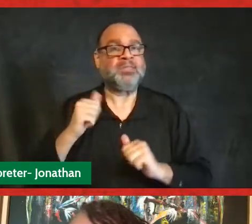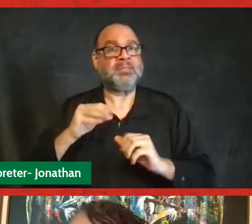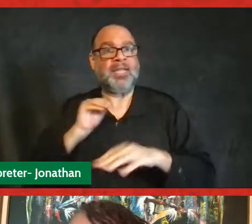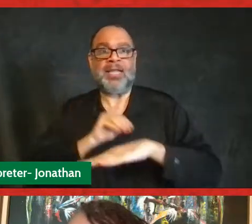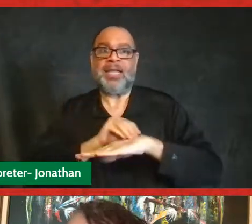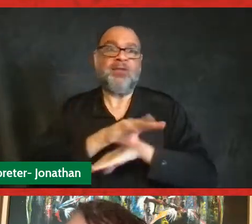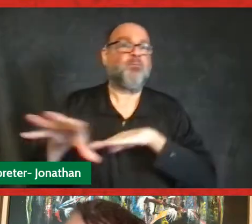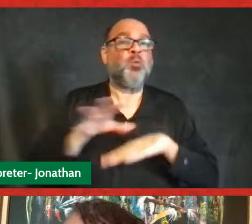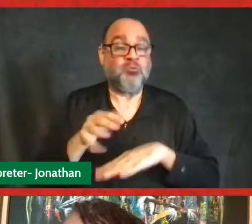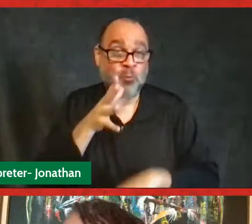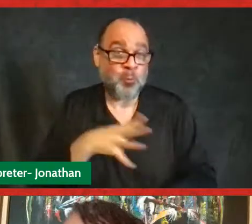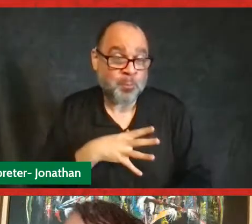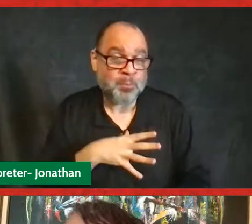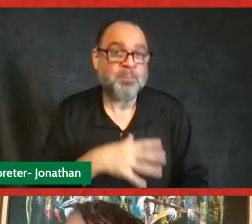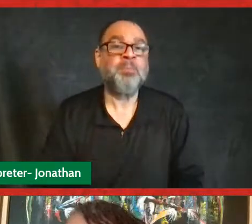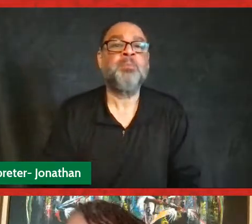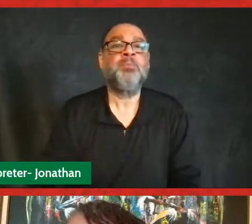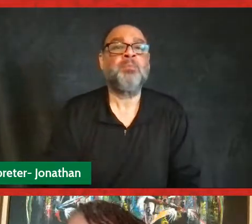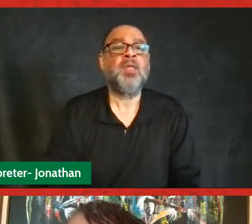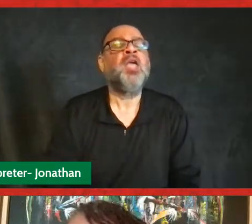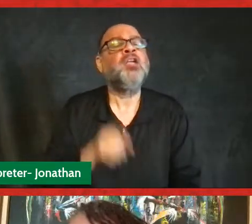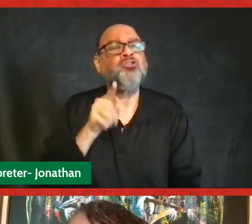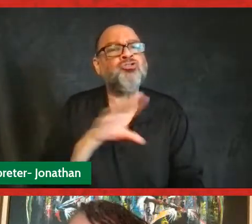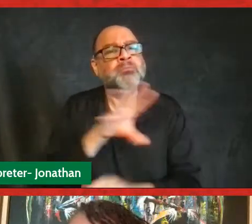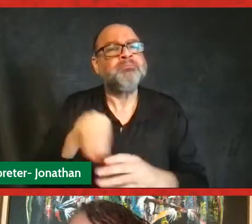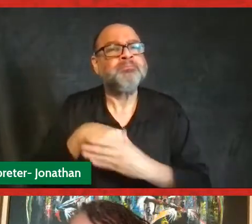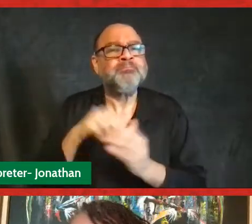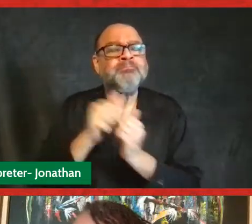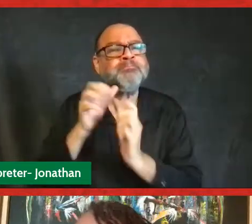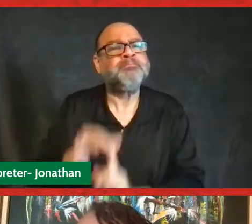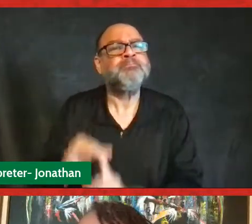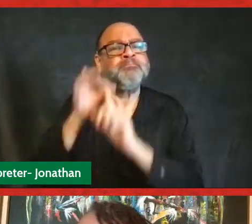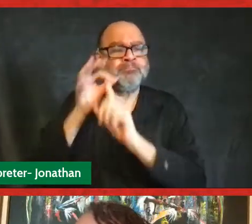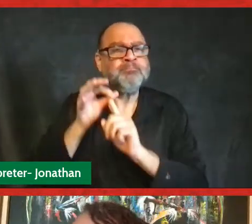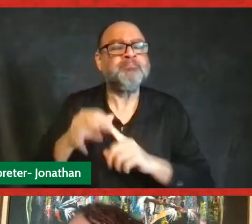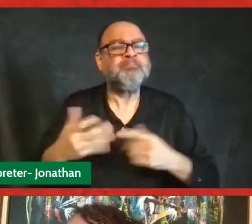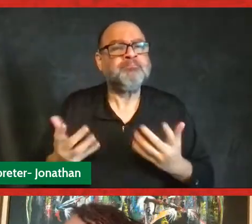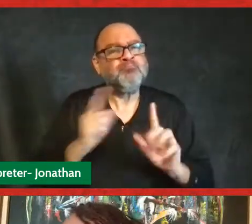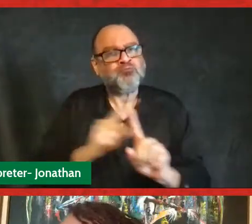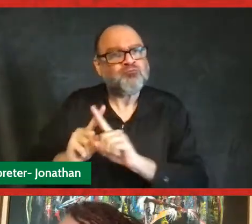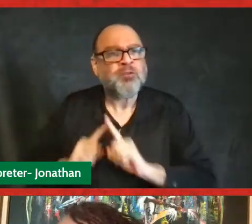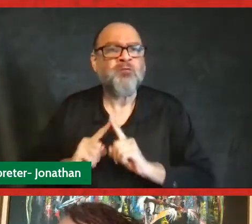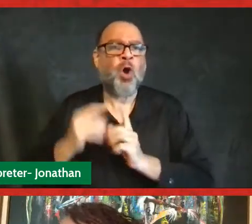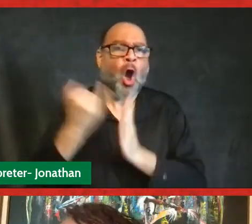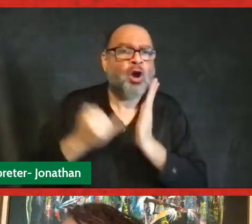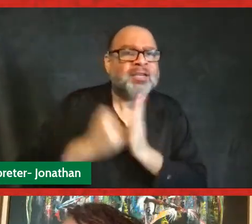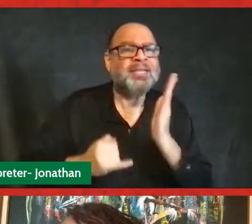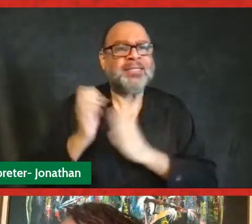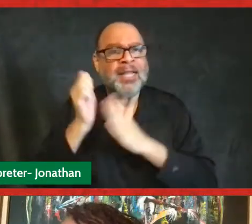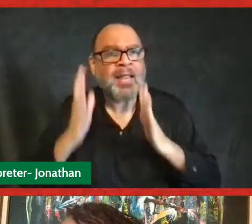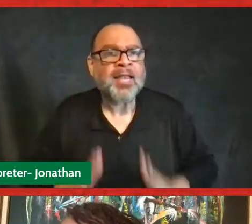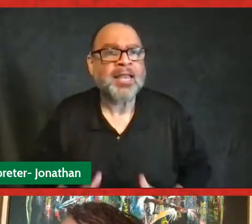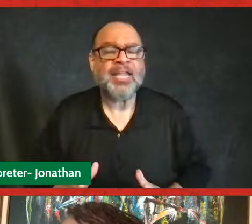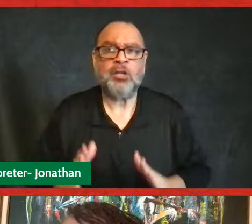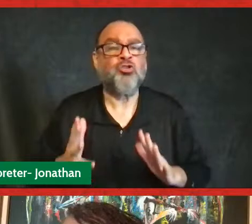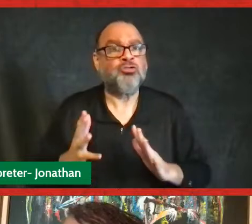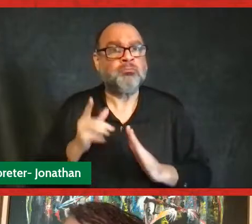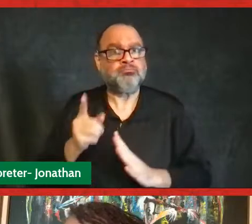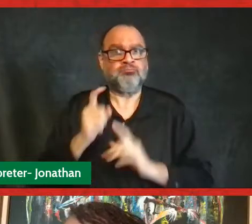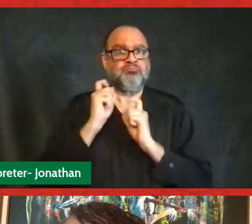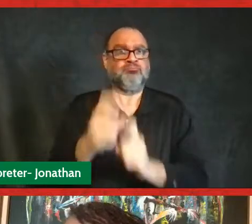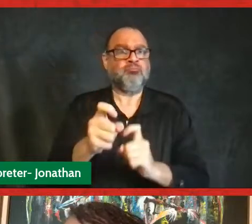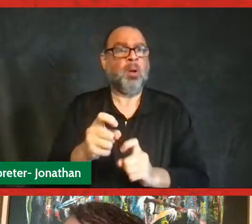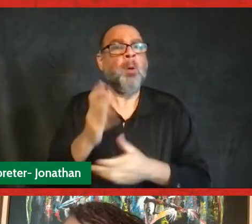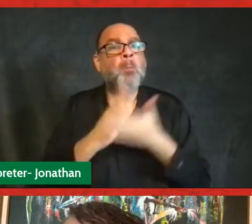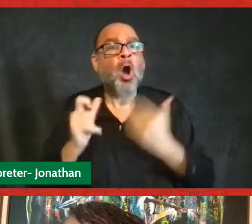also among the distinguished 5 female artistic leaders selected as the first in the nation awarded part of a